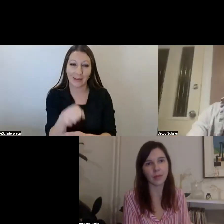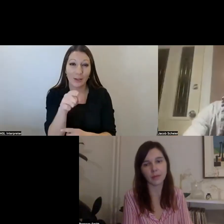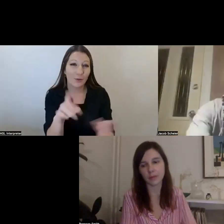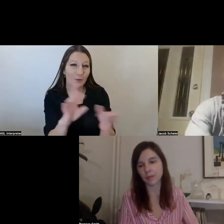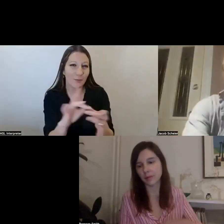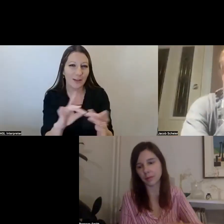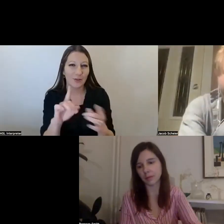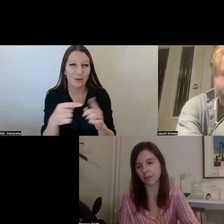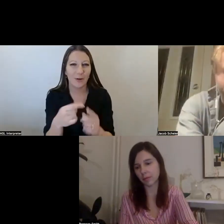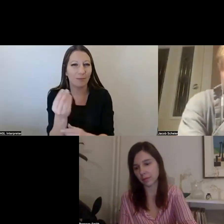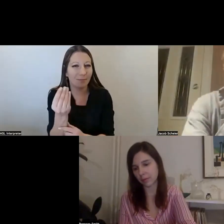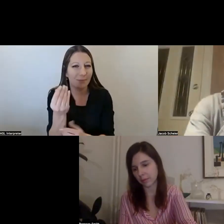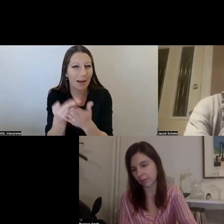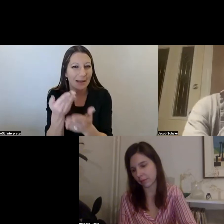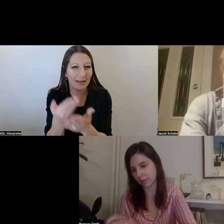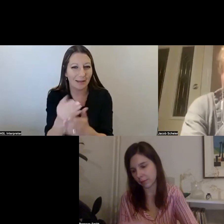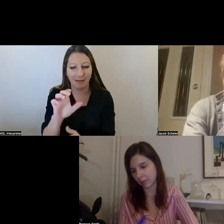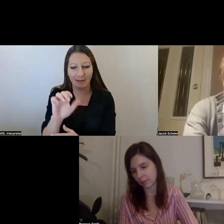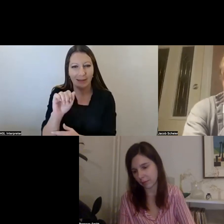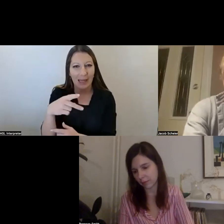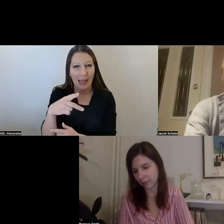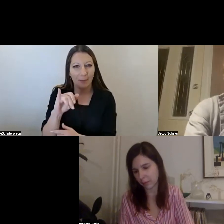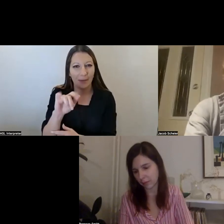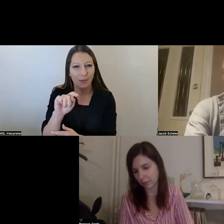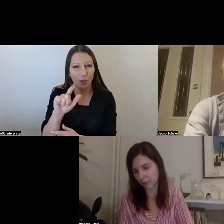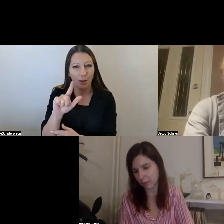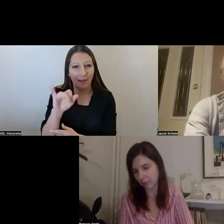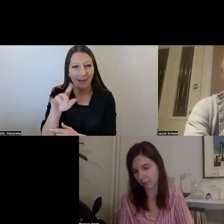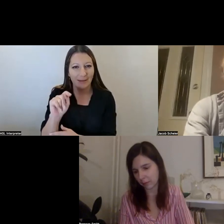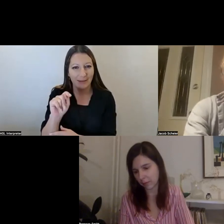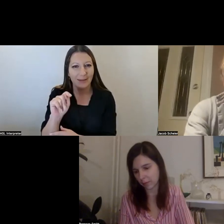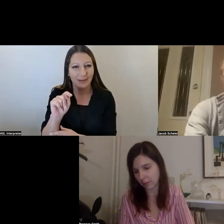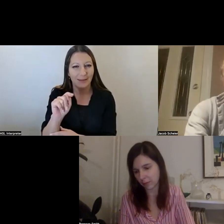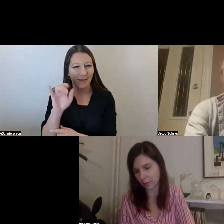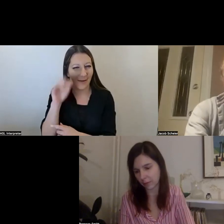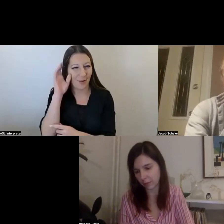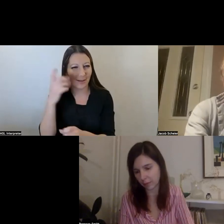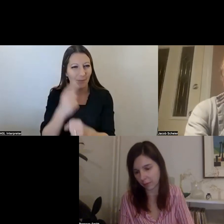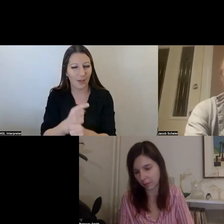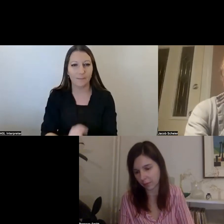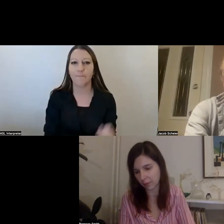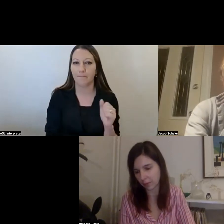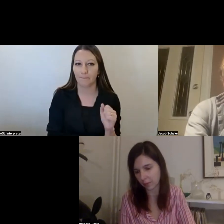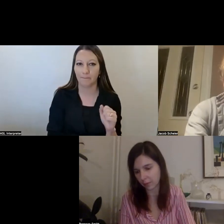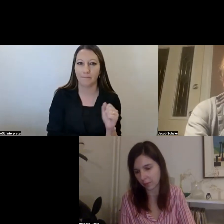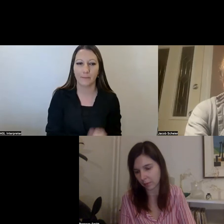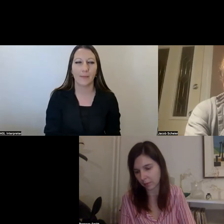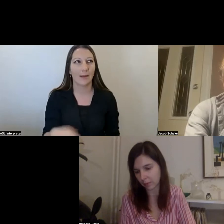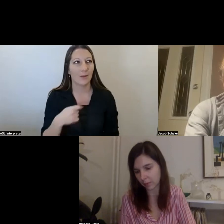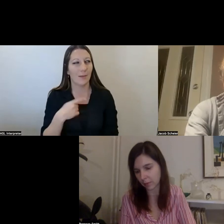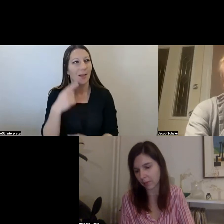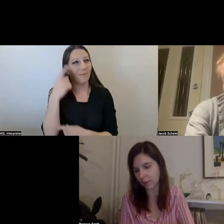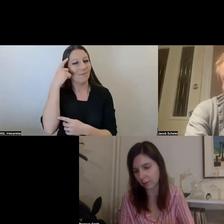at all times. Mm-hmm. And this just resonates with me right now, because I broke my ankle